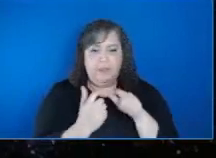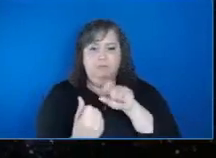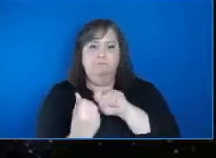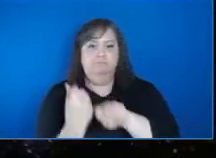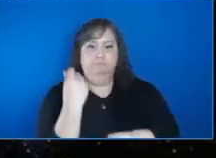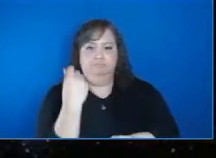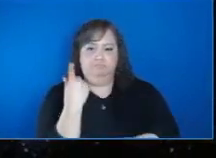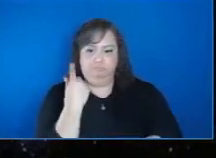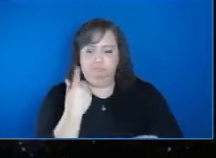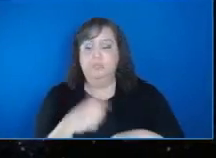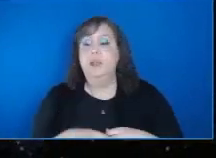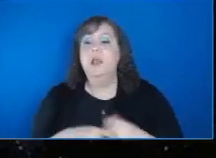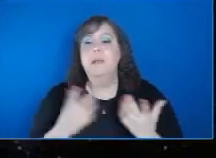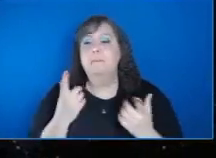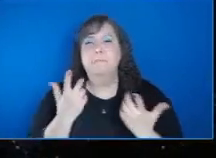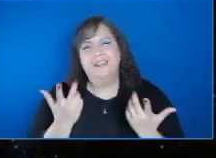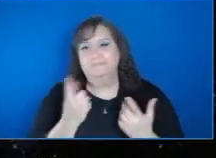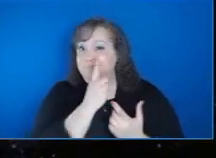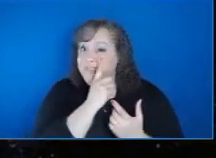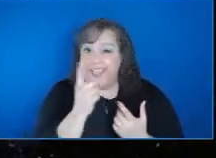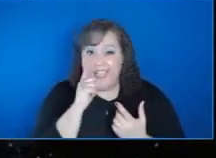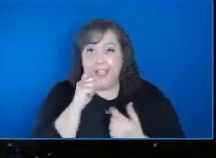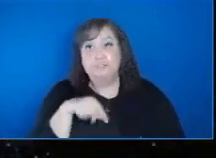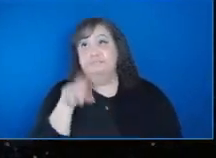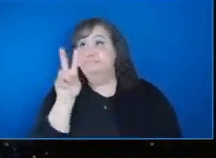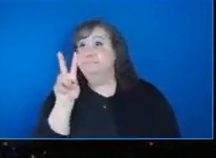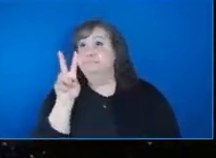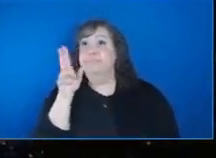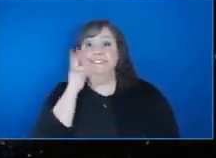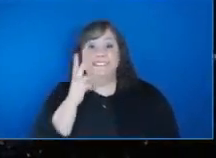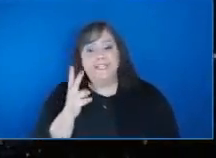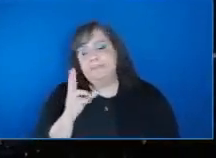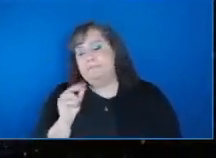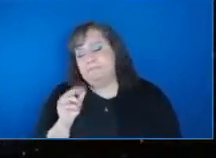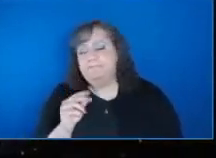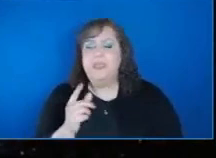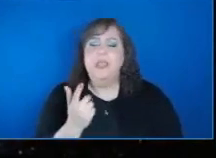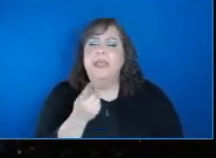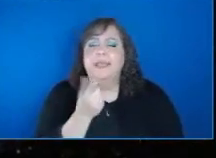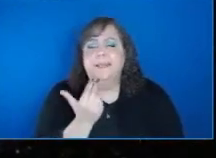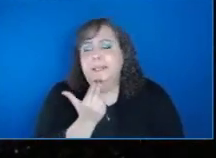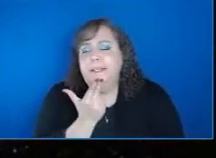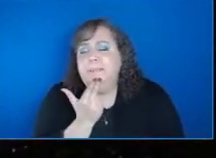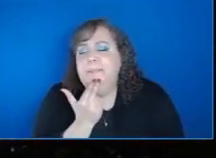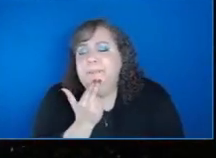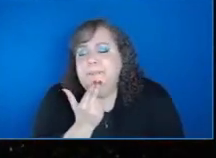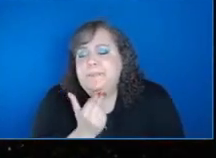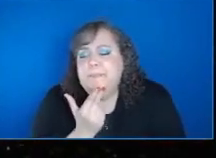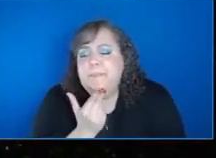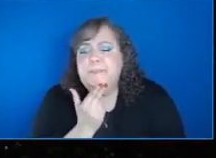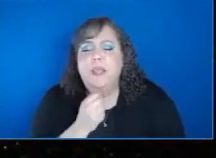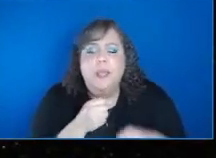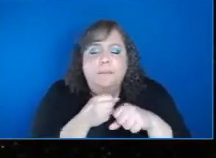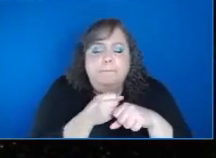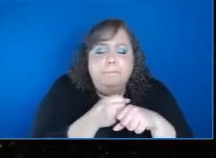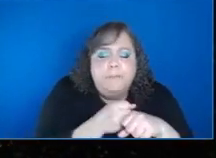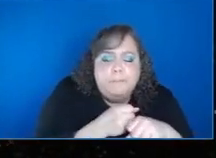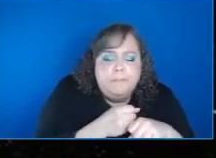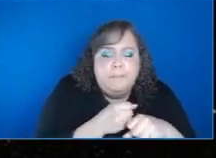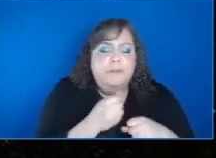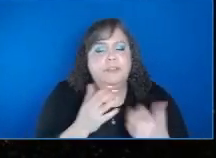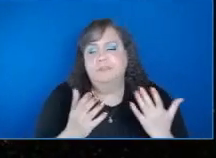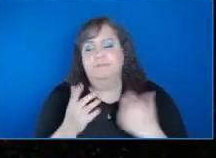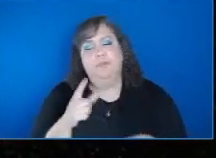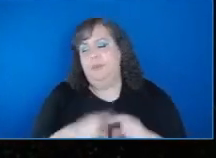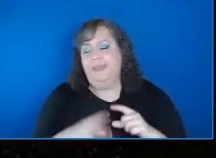be able to look up and see anything with the naked eye. Again, this is like a tiny little nudge. We're changing it, so you're not even be able to see it on that scale model